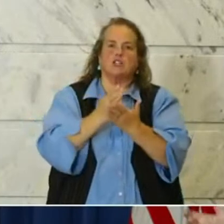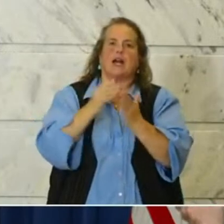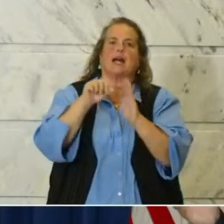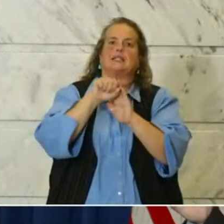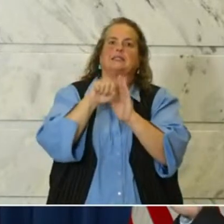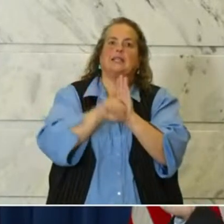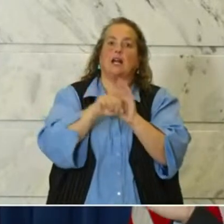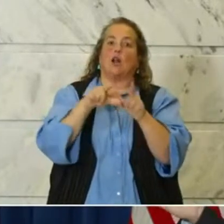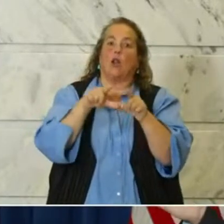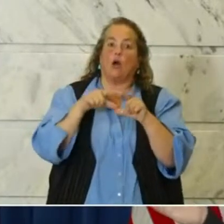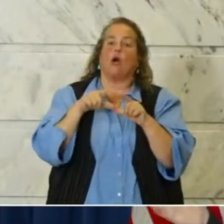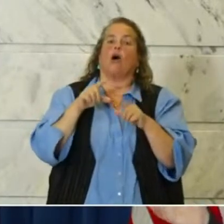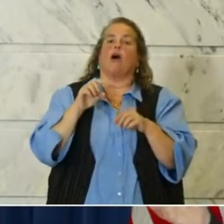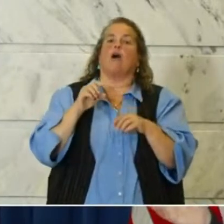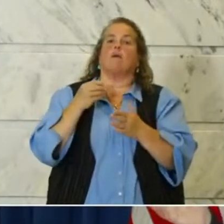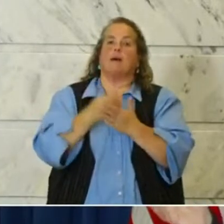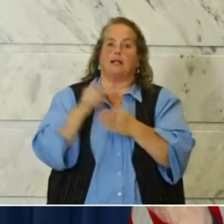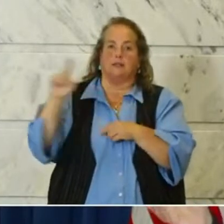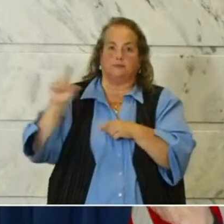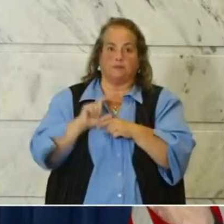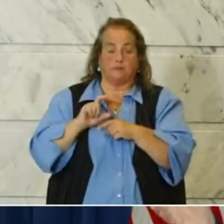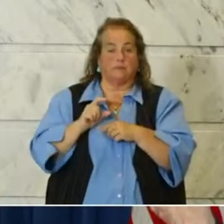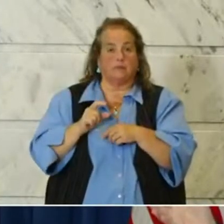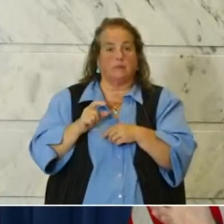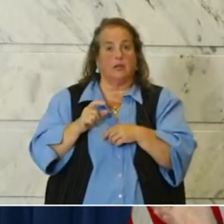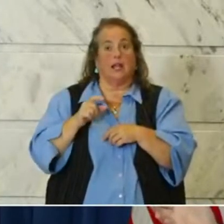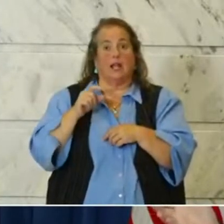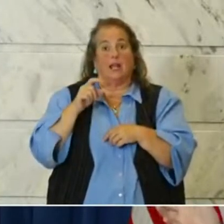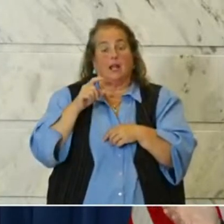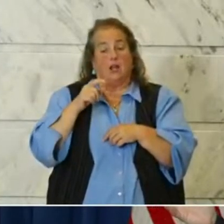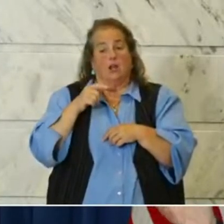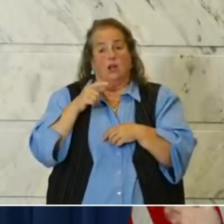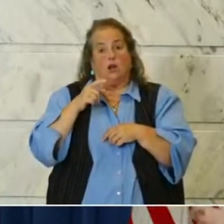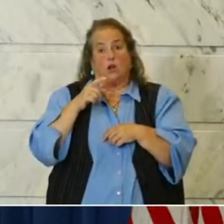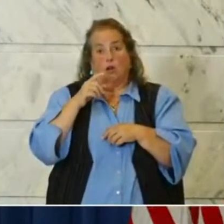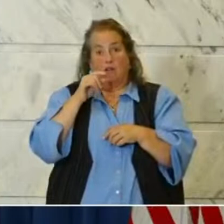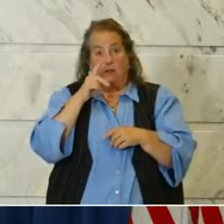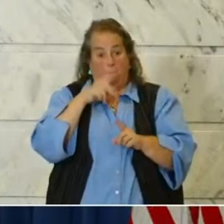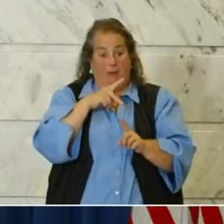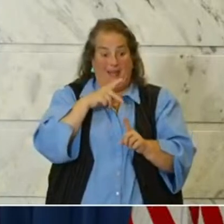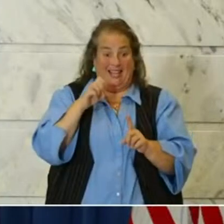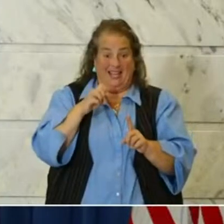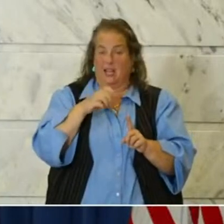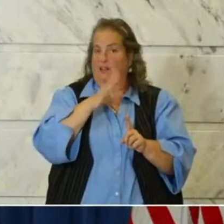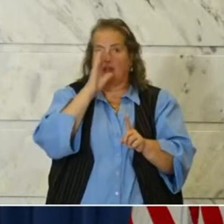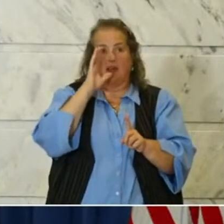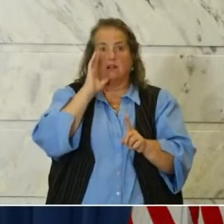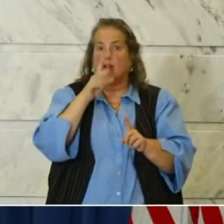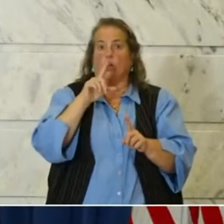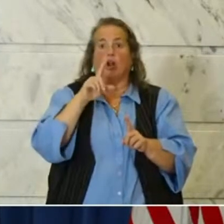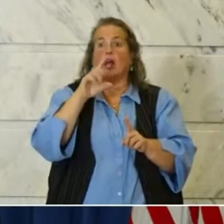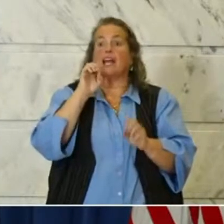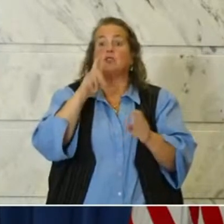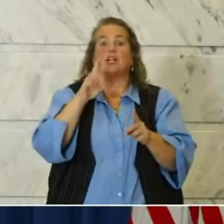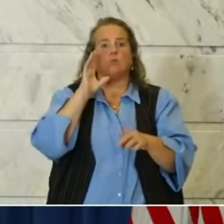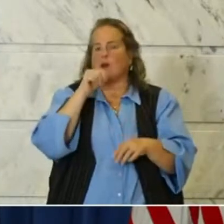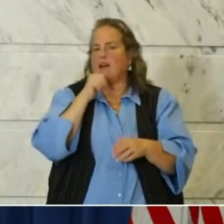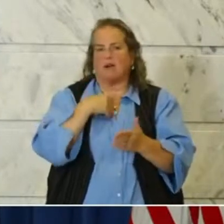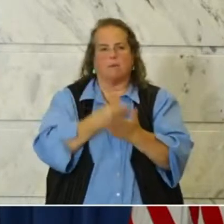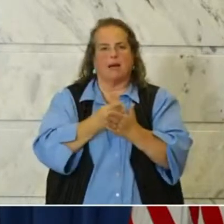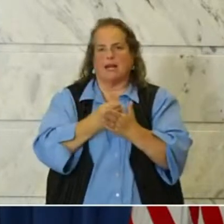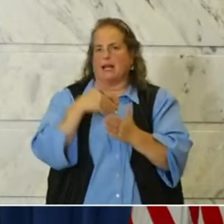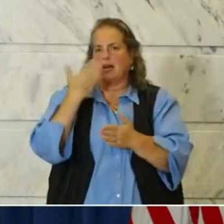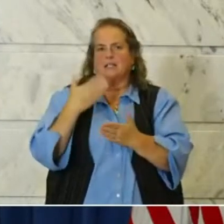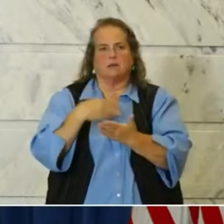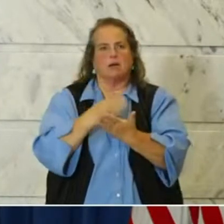might have money to buy PPE, but they won't have the amount of funding in the next budget they need just to keep the doors open.